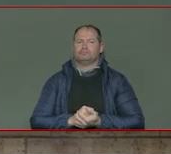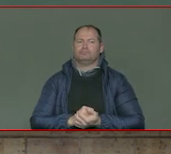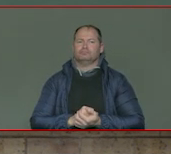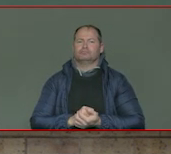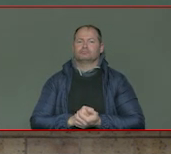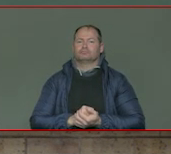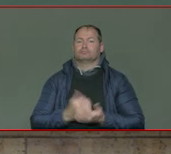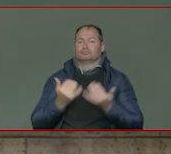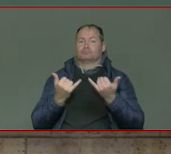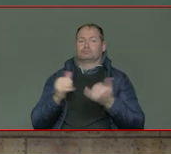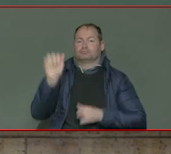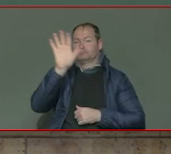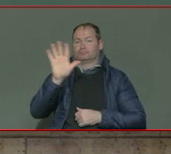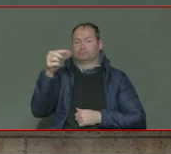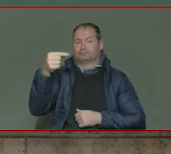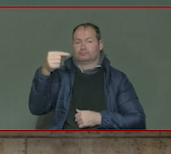take that average gradient further.